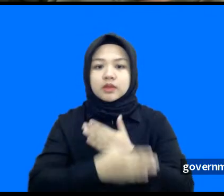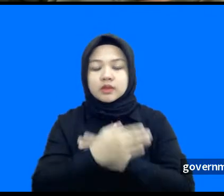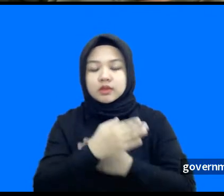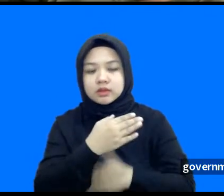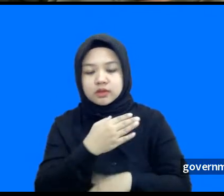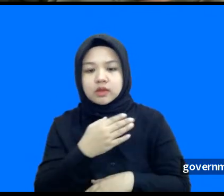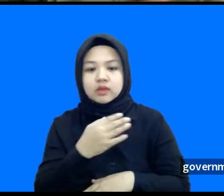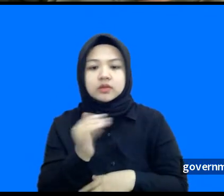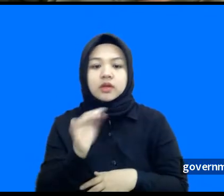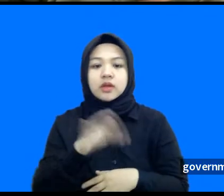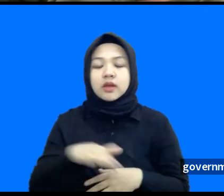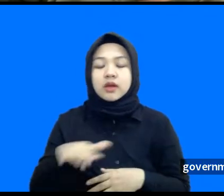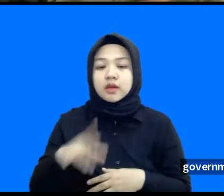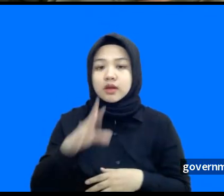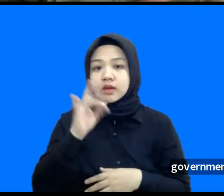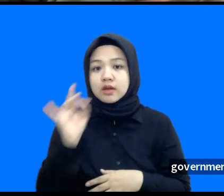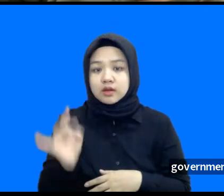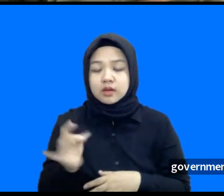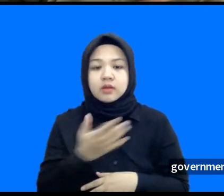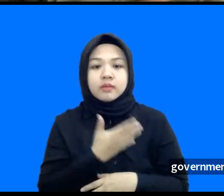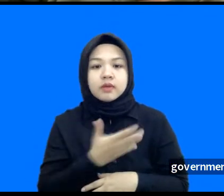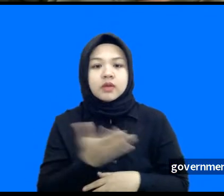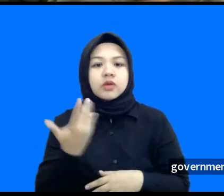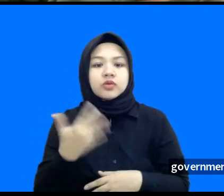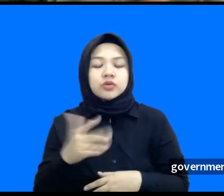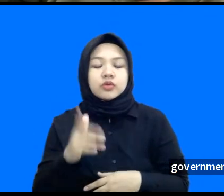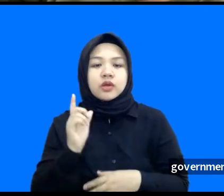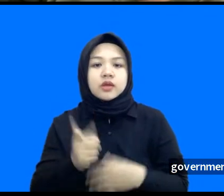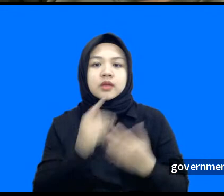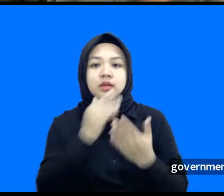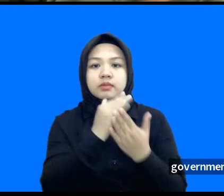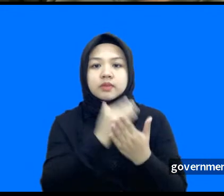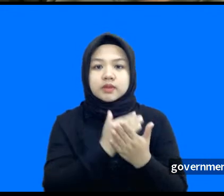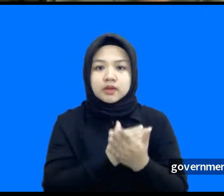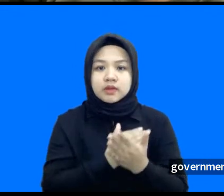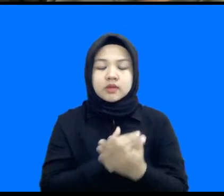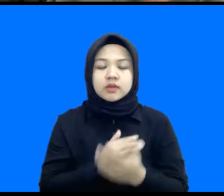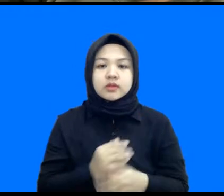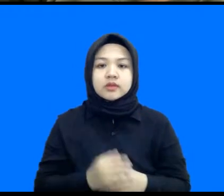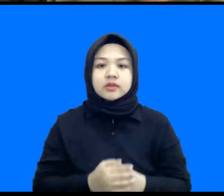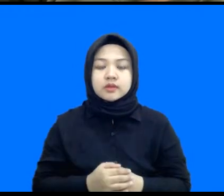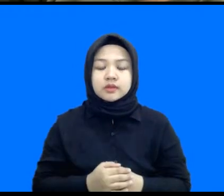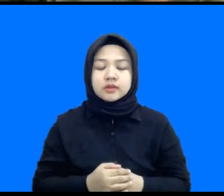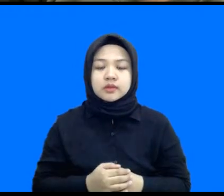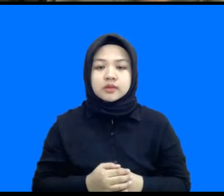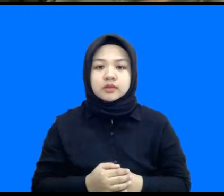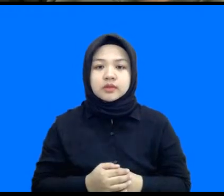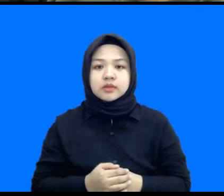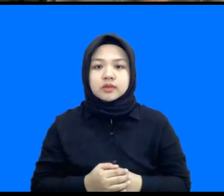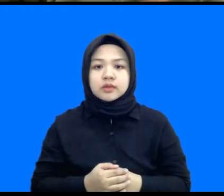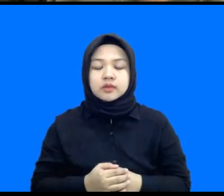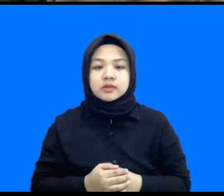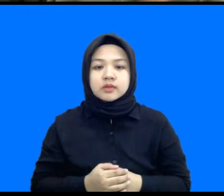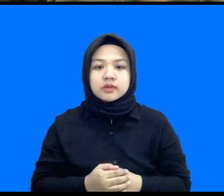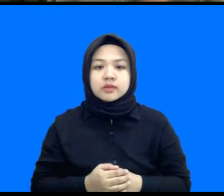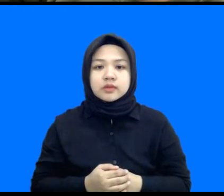policy. So, but one thing that they lack